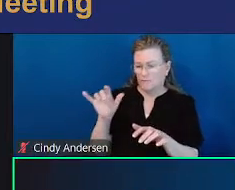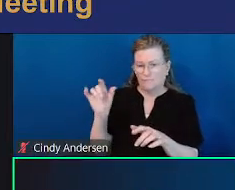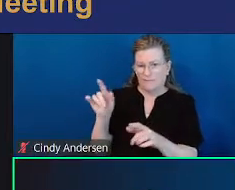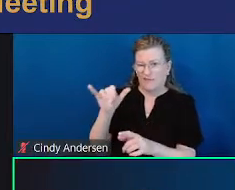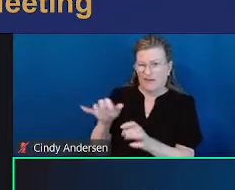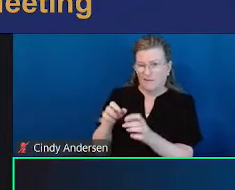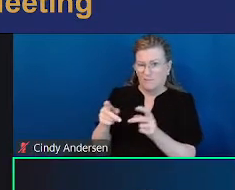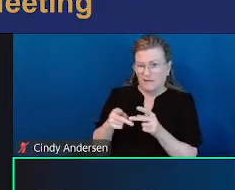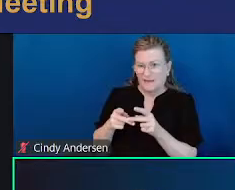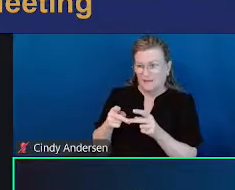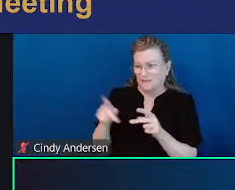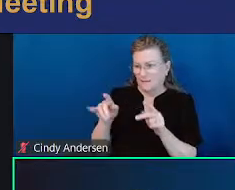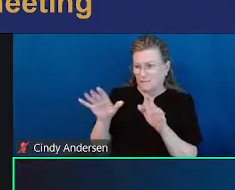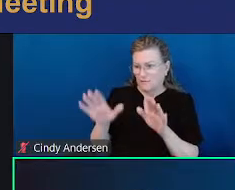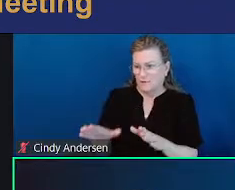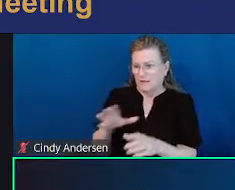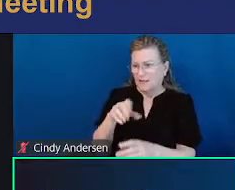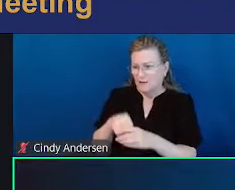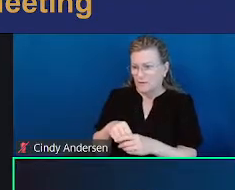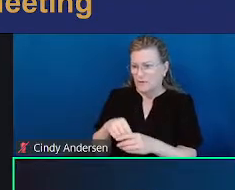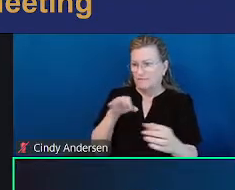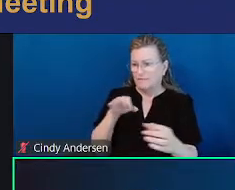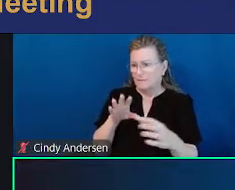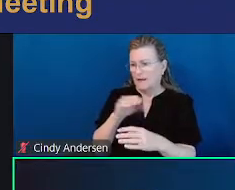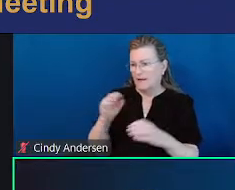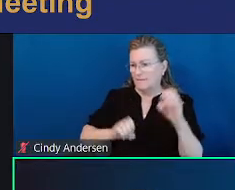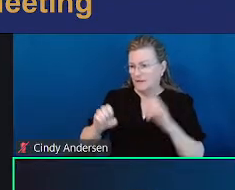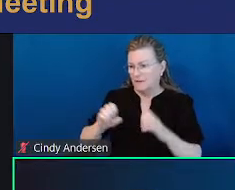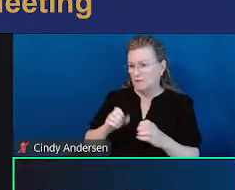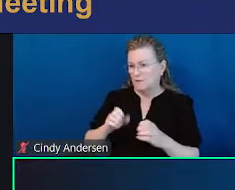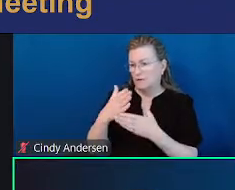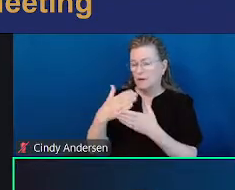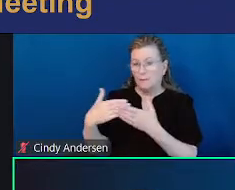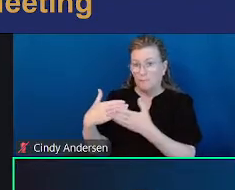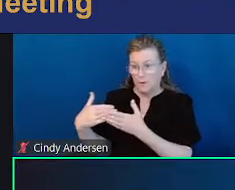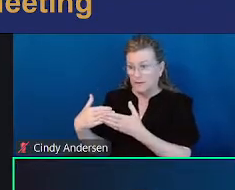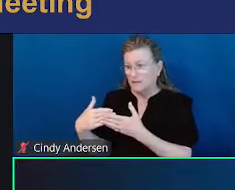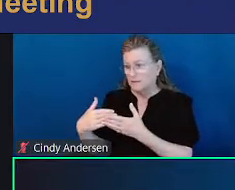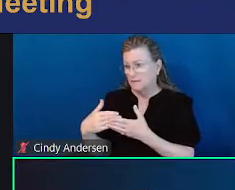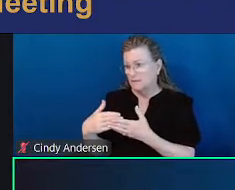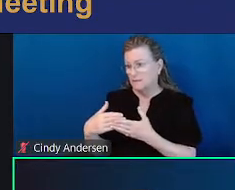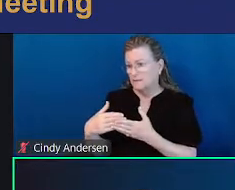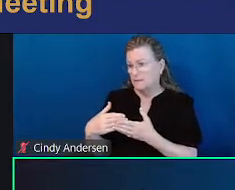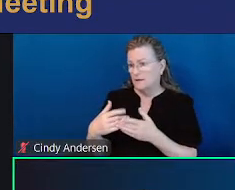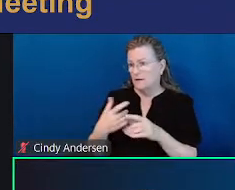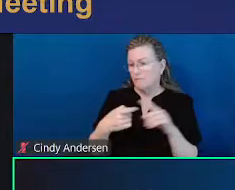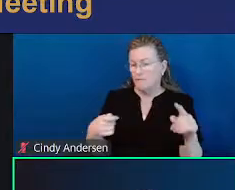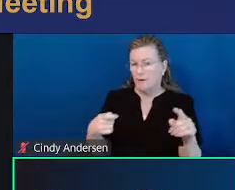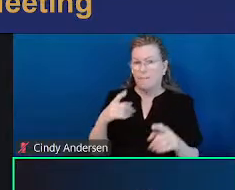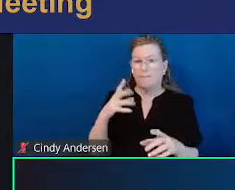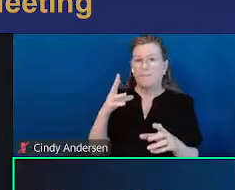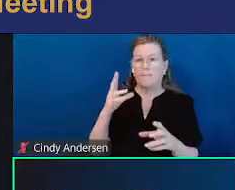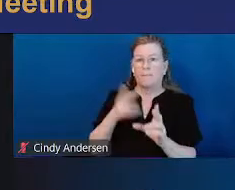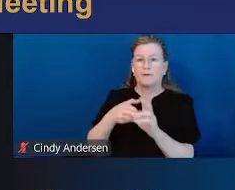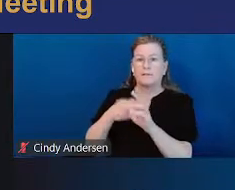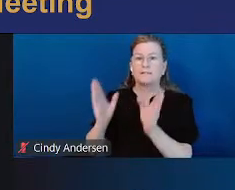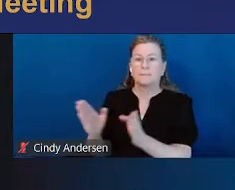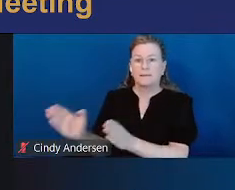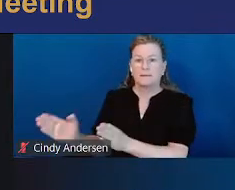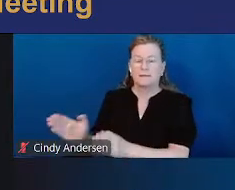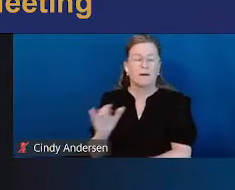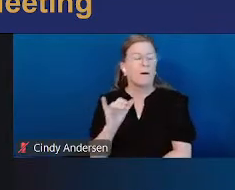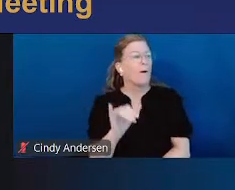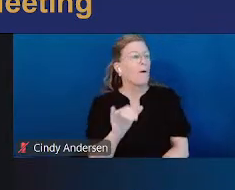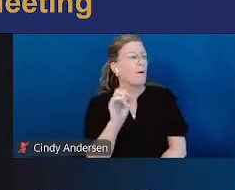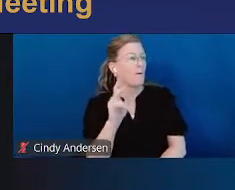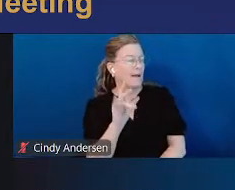You did great. It was including a feedback and evaluation component from participants. Oh, okay.